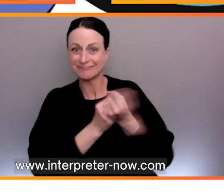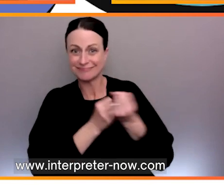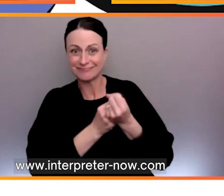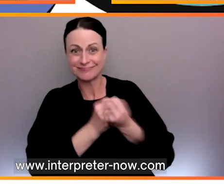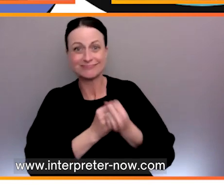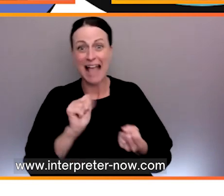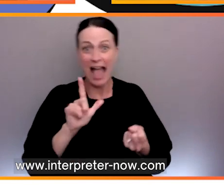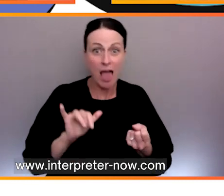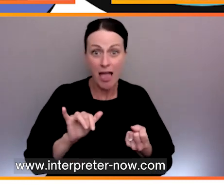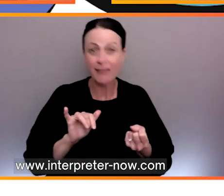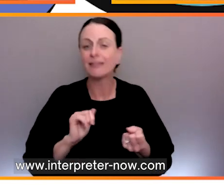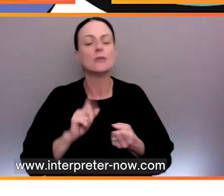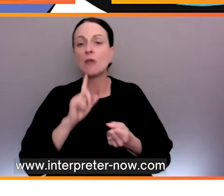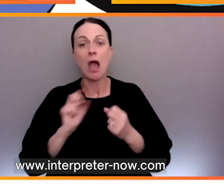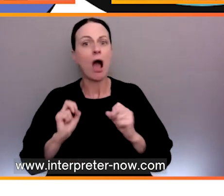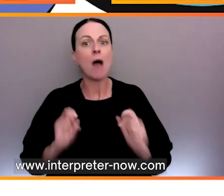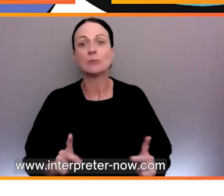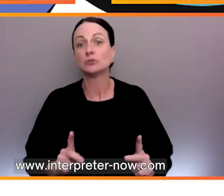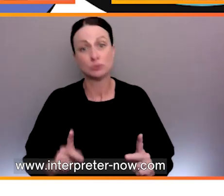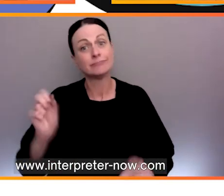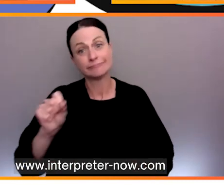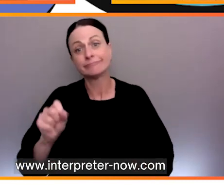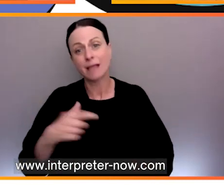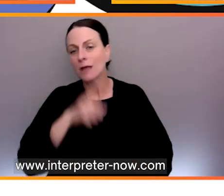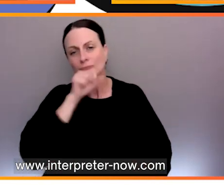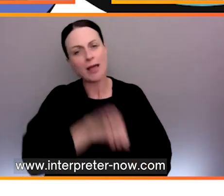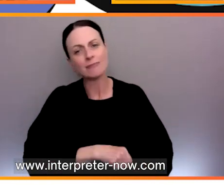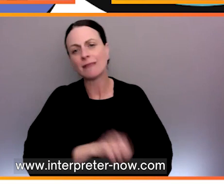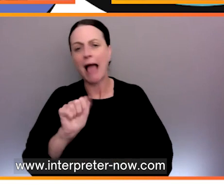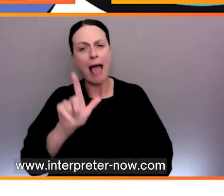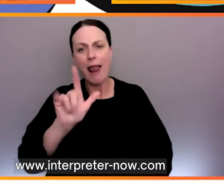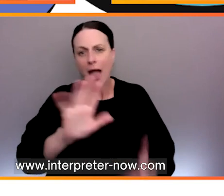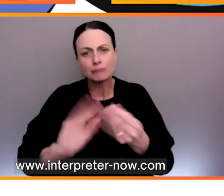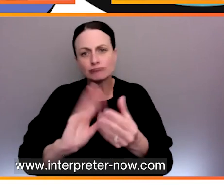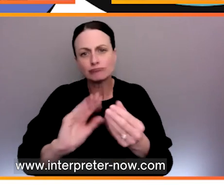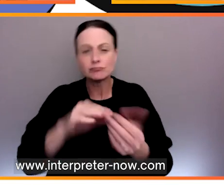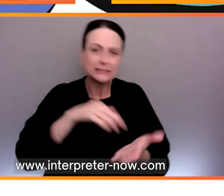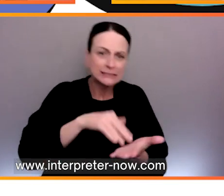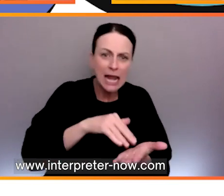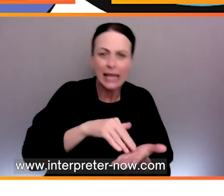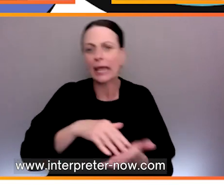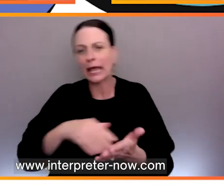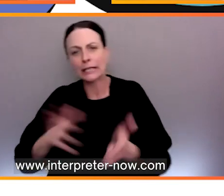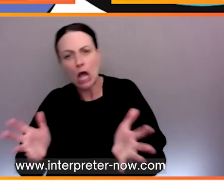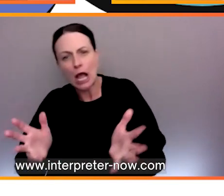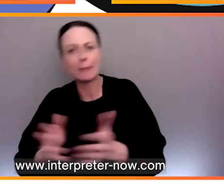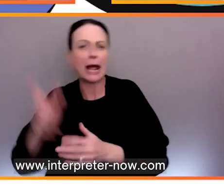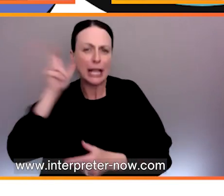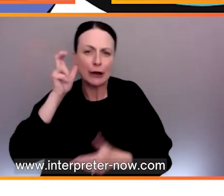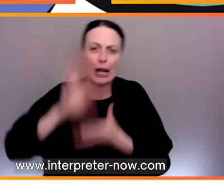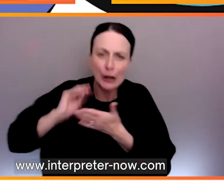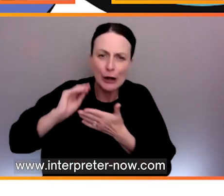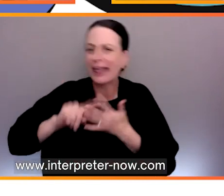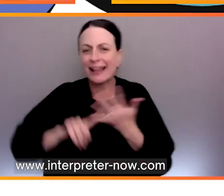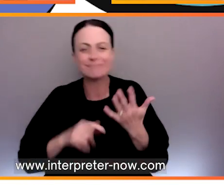equity forward. Yeah, absolutely. Well, there's a lot in what you said, and maybe we can start to unpack it a